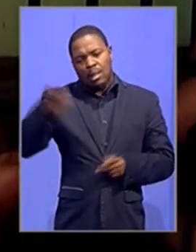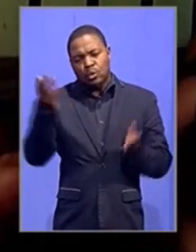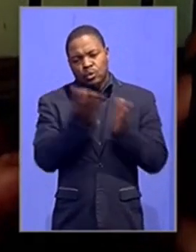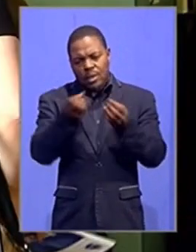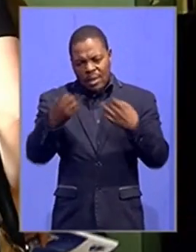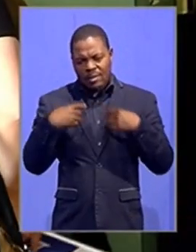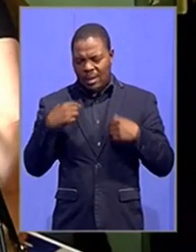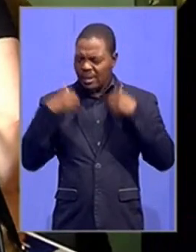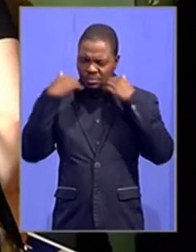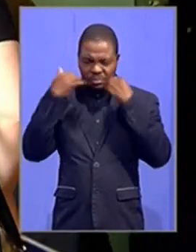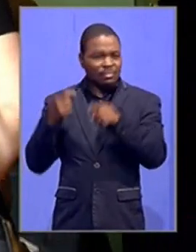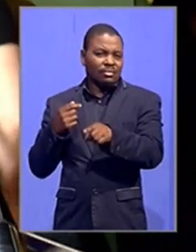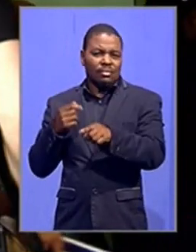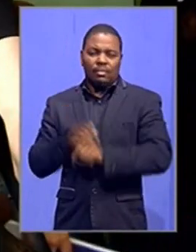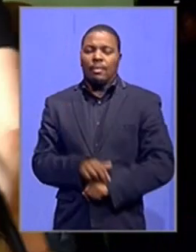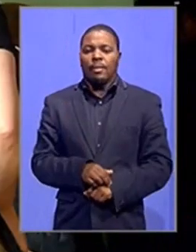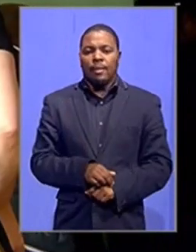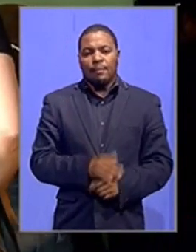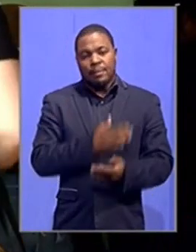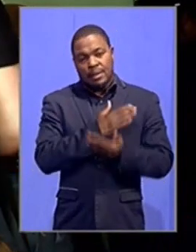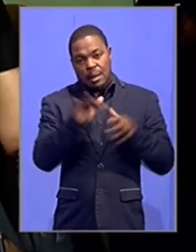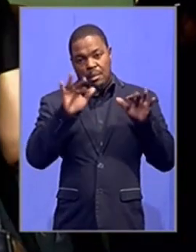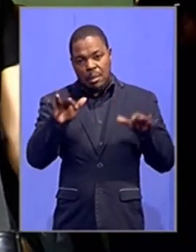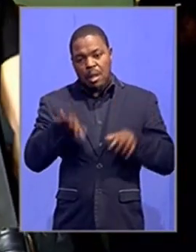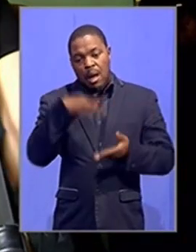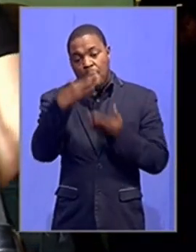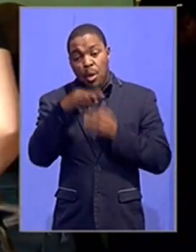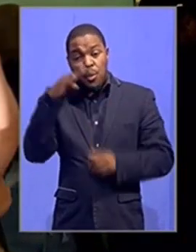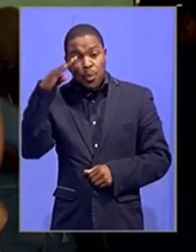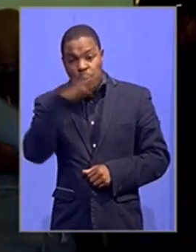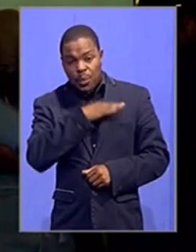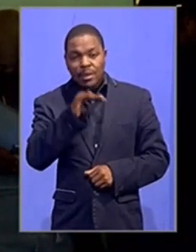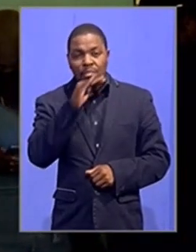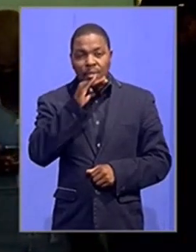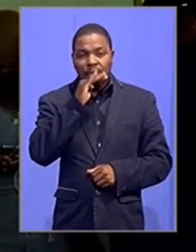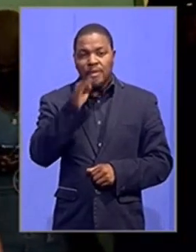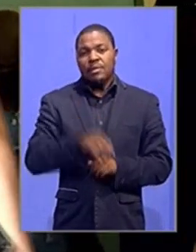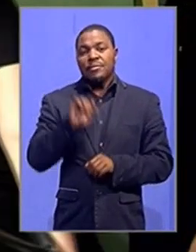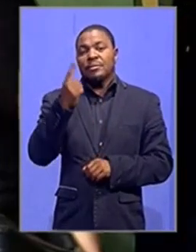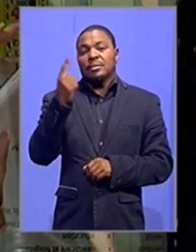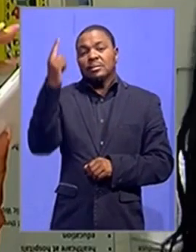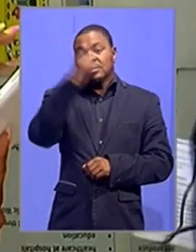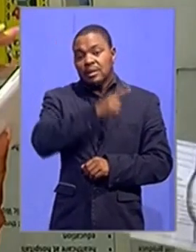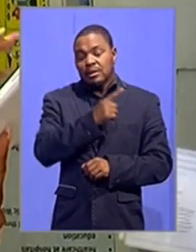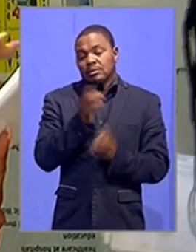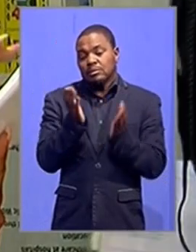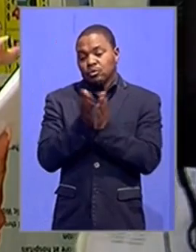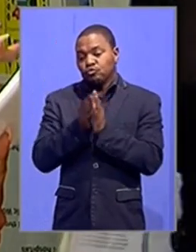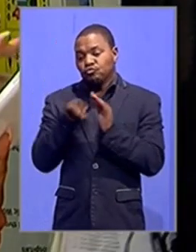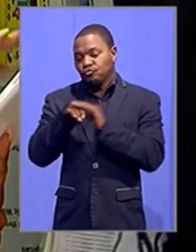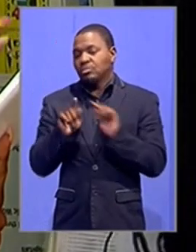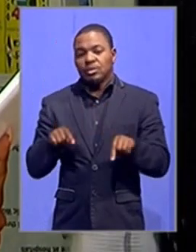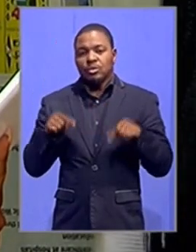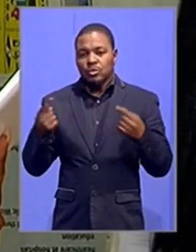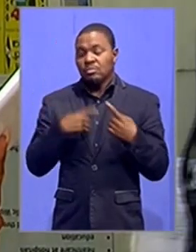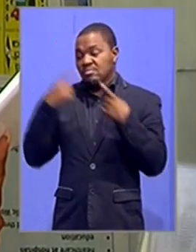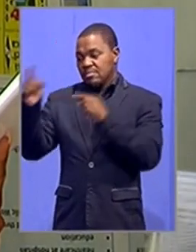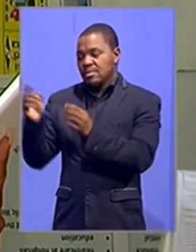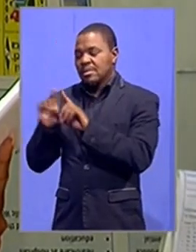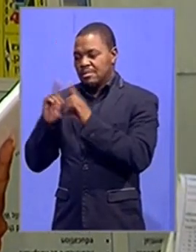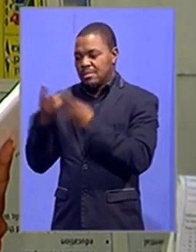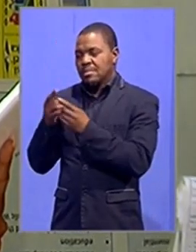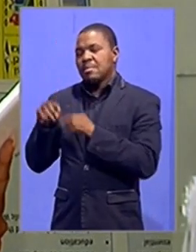don't want. Ba ba sa dirang dikopo gotlhelele ba tlile go tlhola letsatsi la bona la ntlha la sekolo kwa dikantorong tsa lefapha tsa kgaolo.